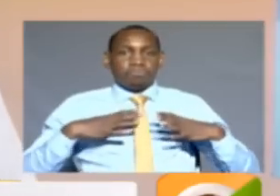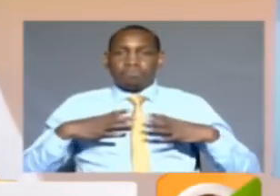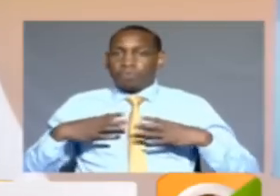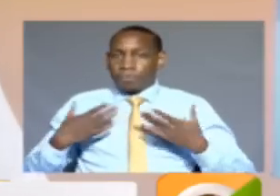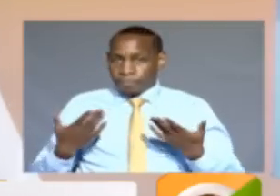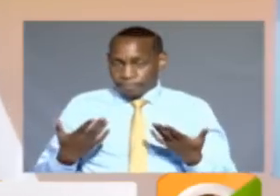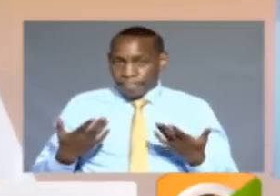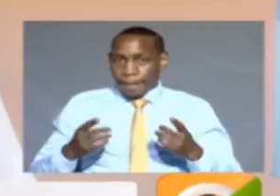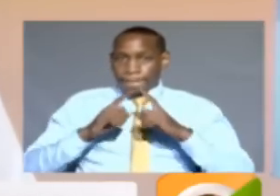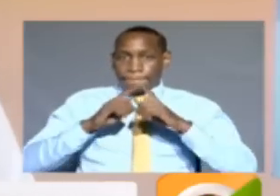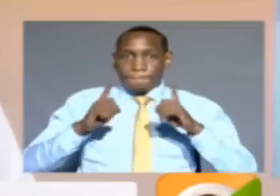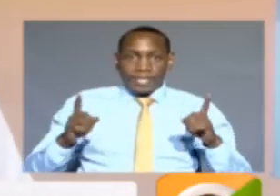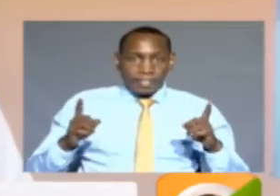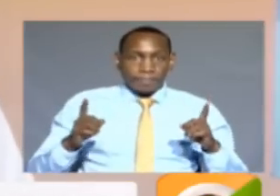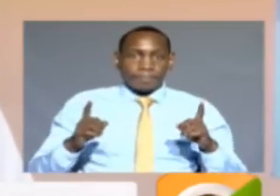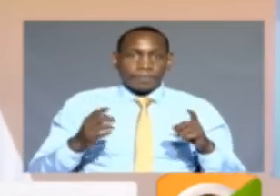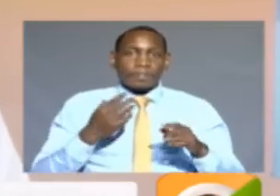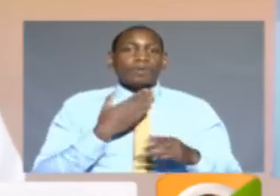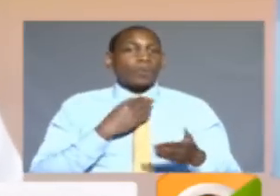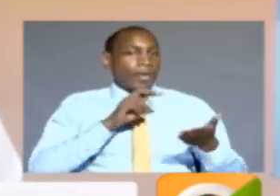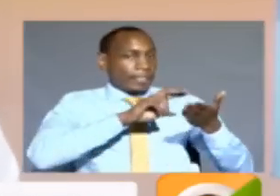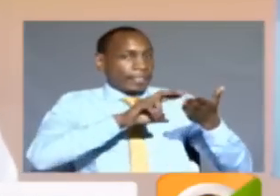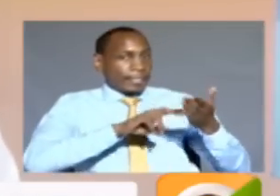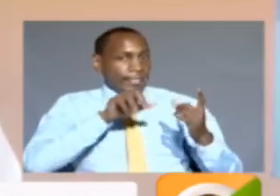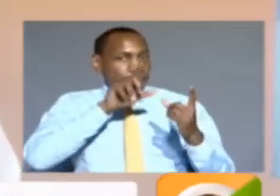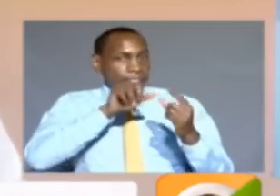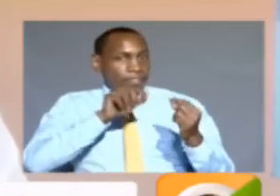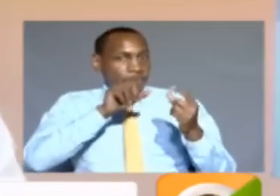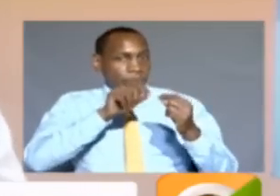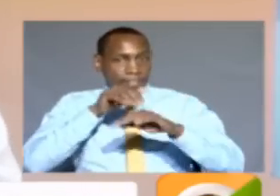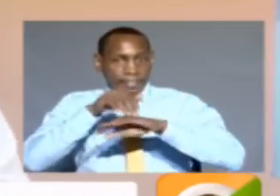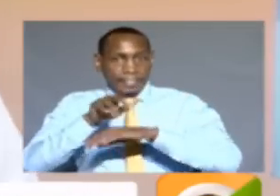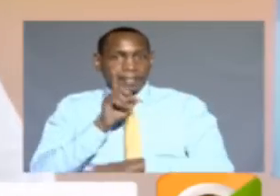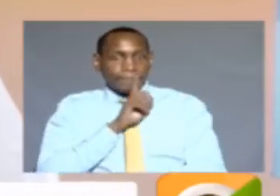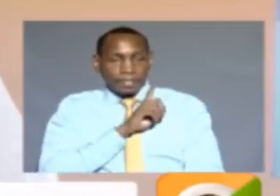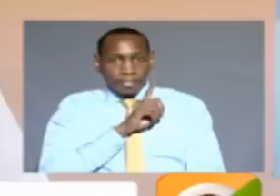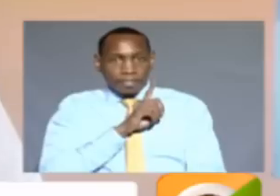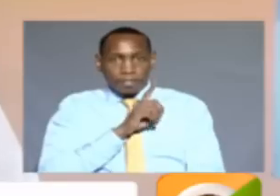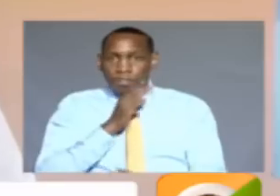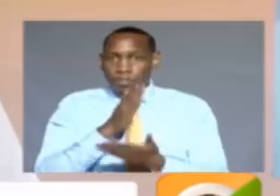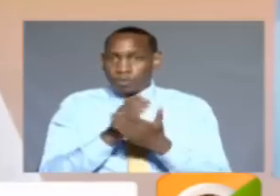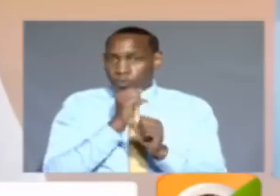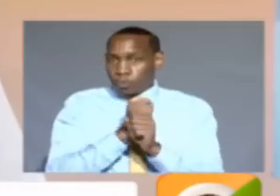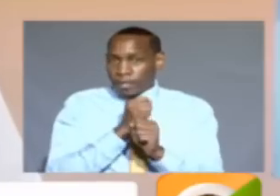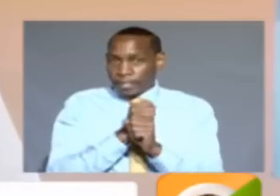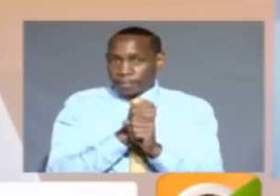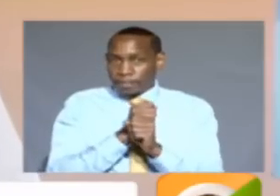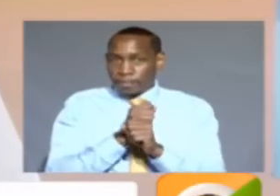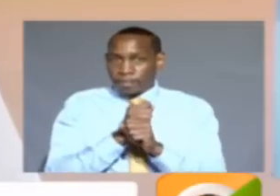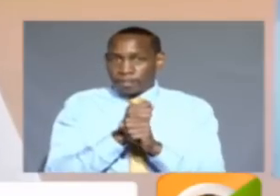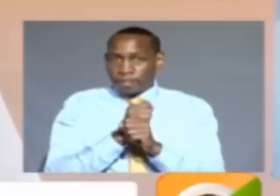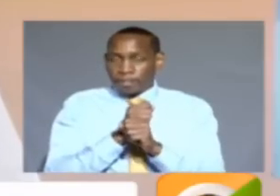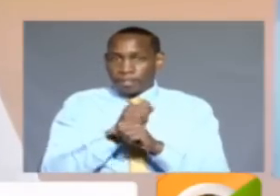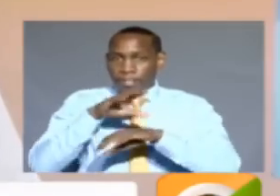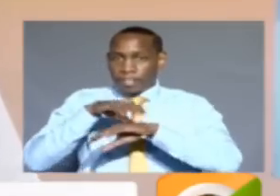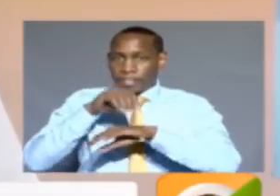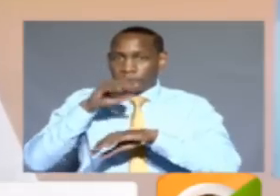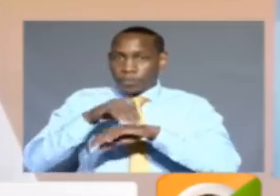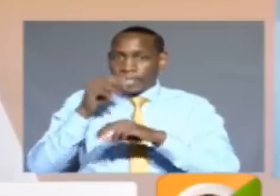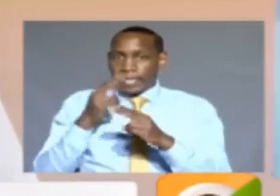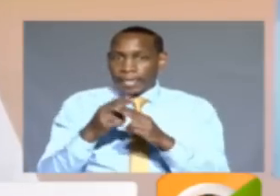view. But I want to go to a tweet that somebody sent. He's obviously operating in pseudonyms because he calls